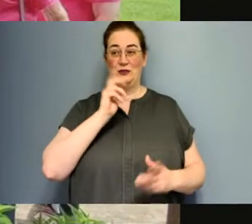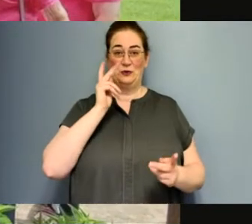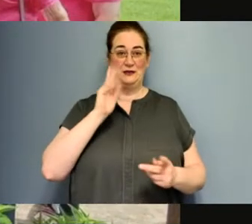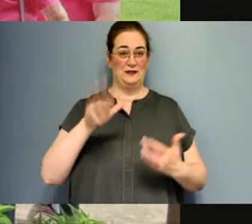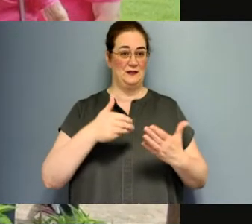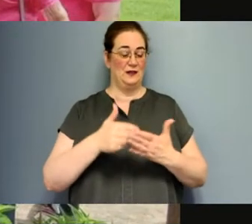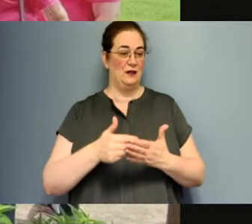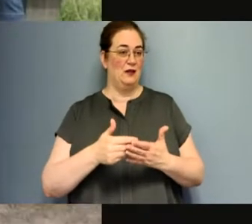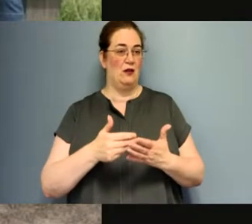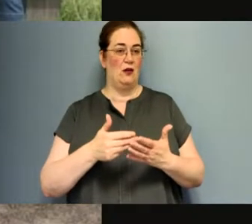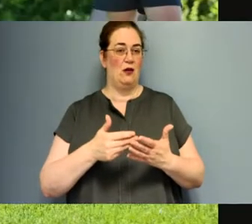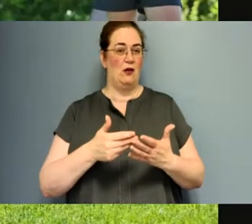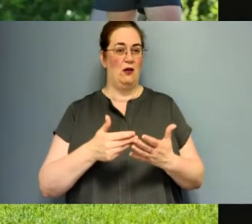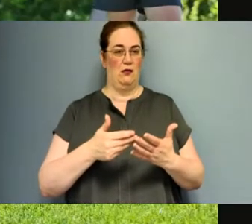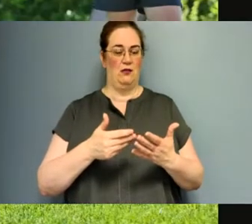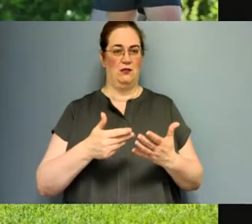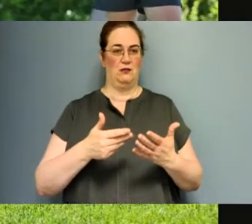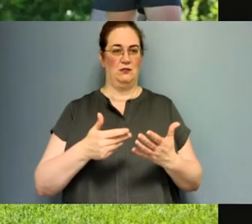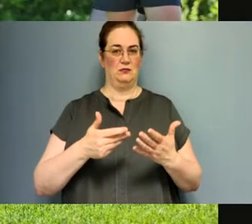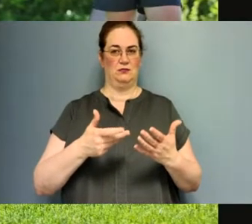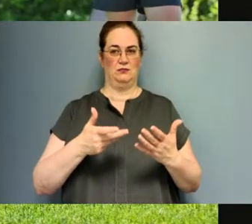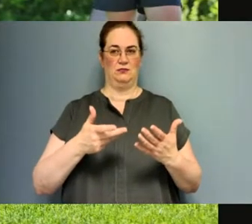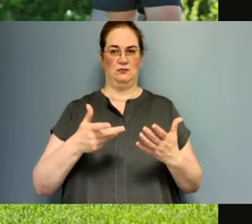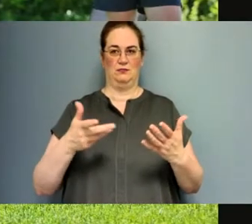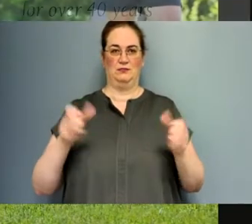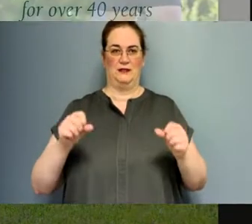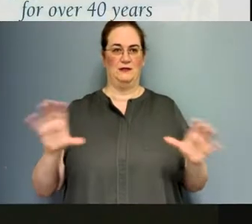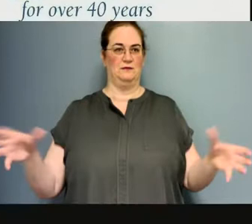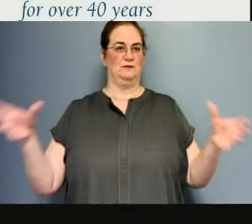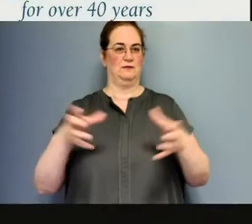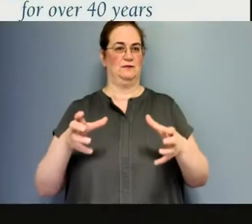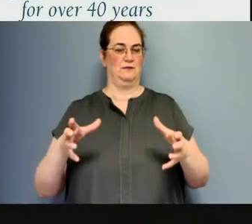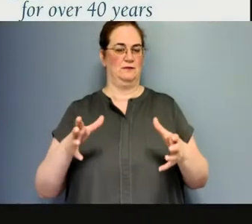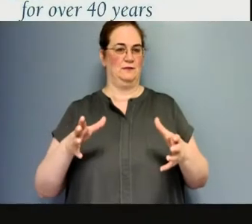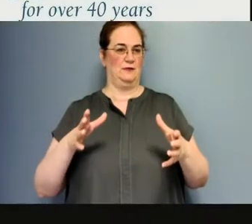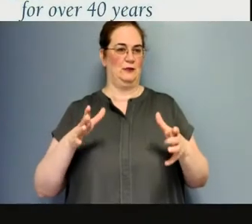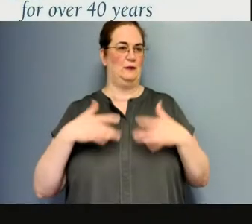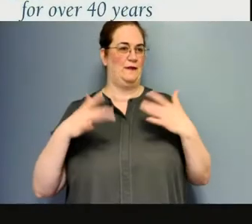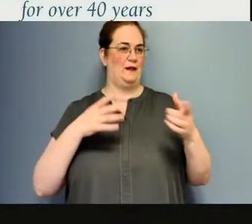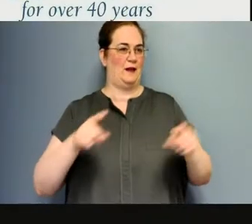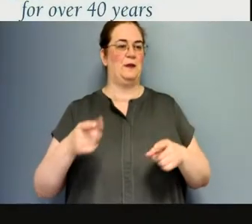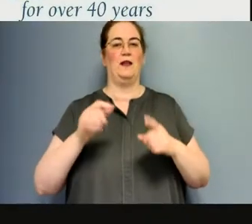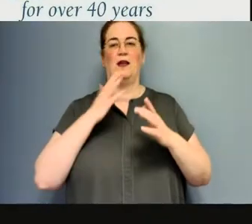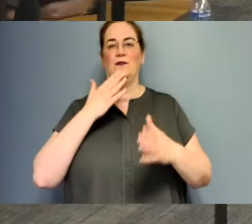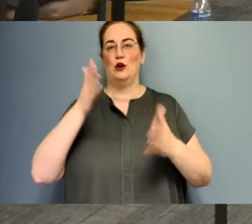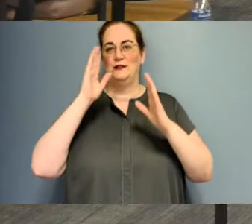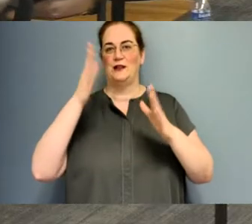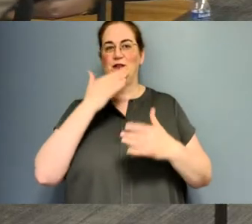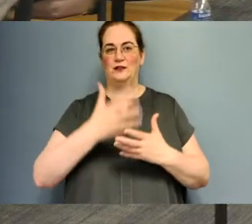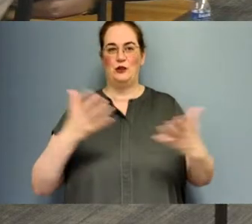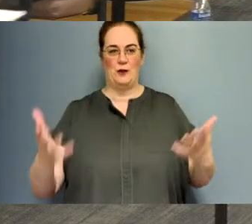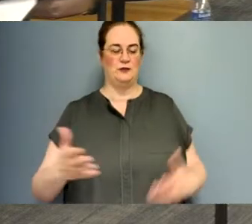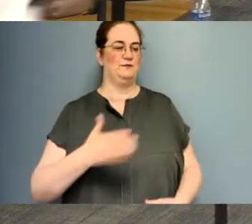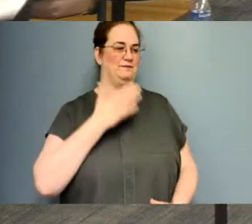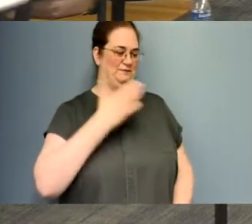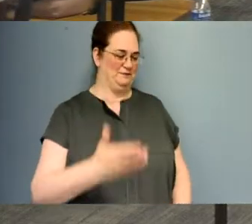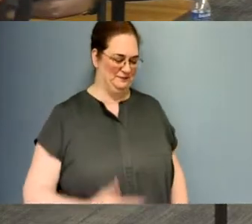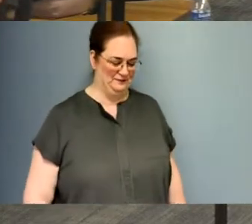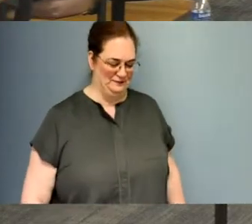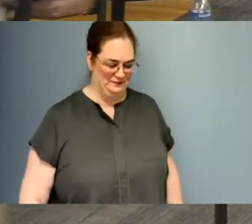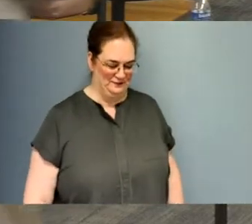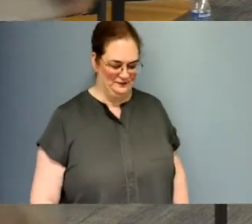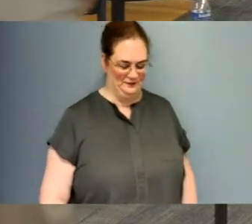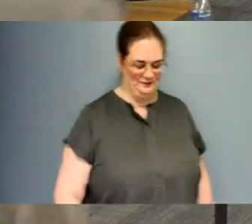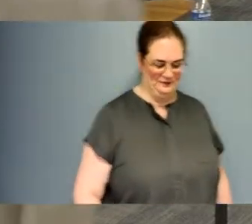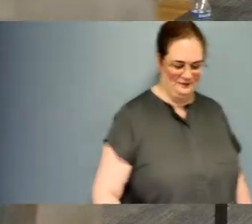to be able to put this type of event on. So I appreciate your attention. Thank you so much. No, thank you. Yeah.